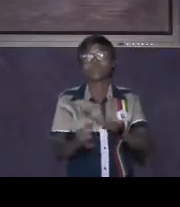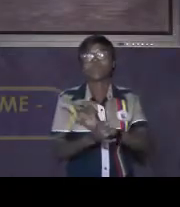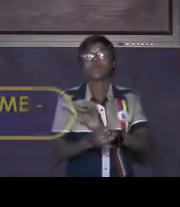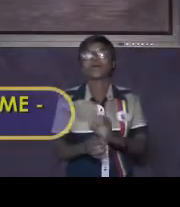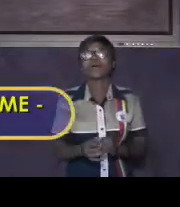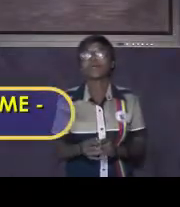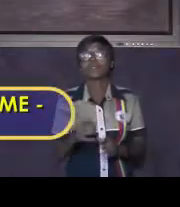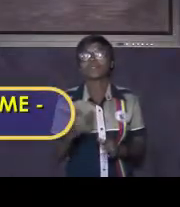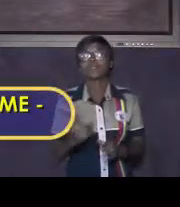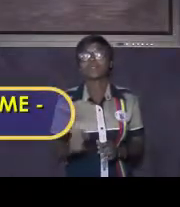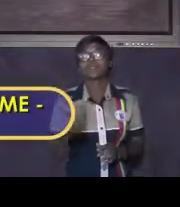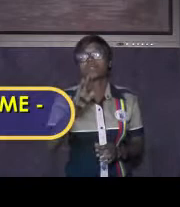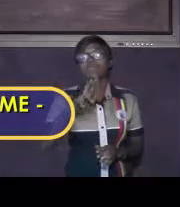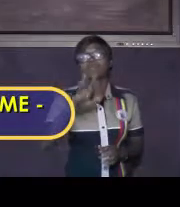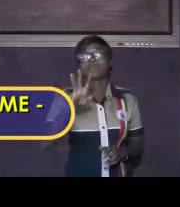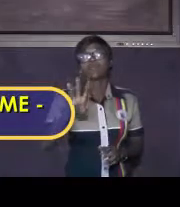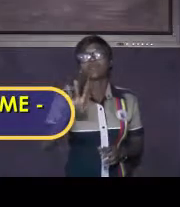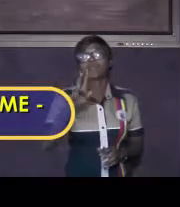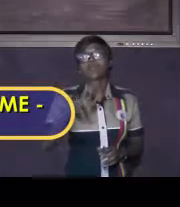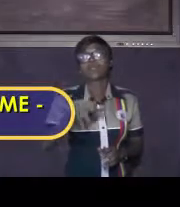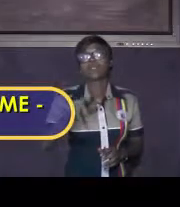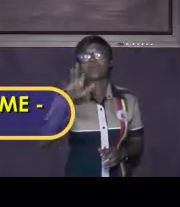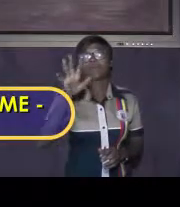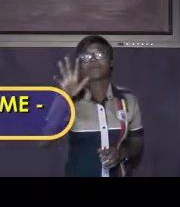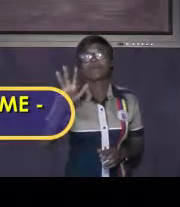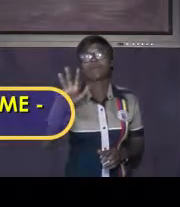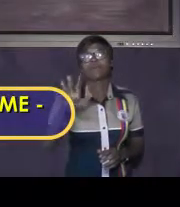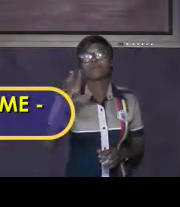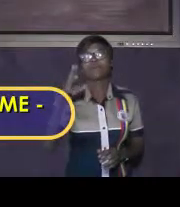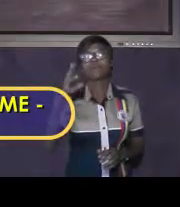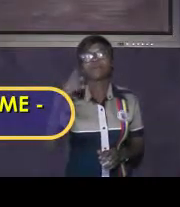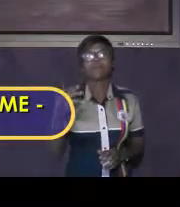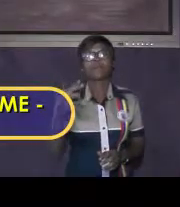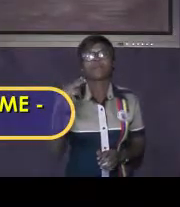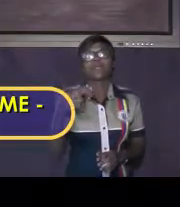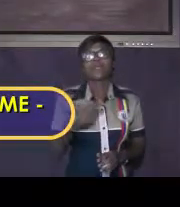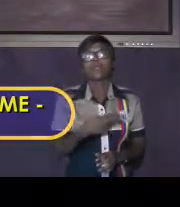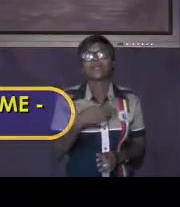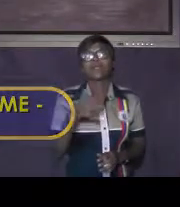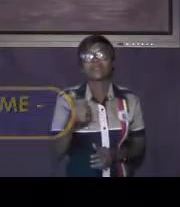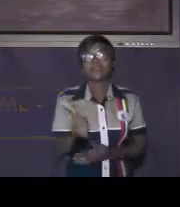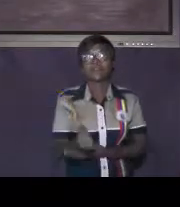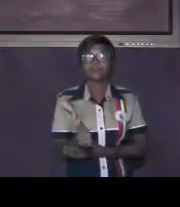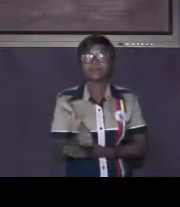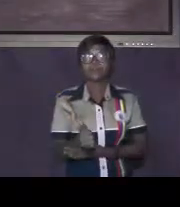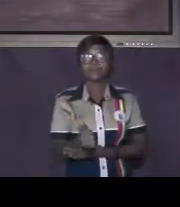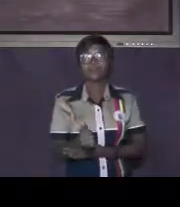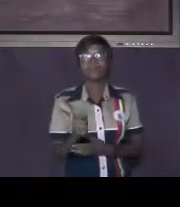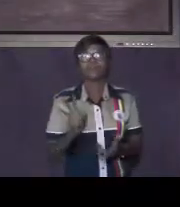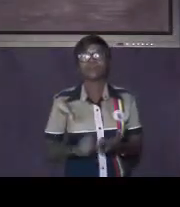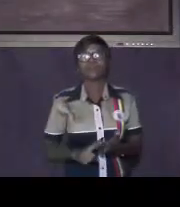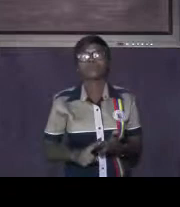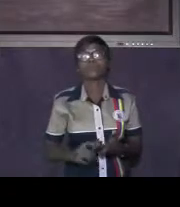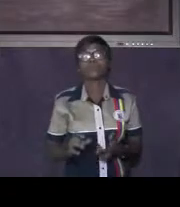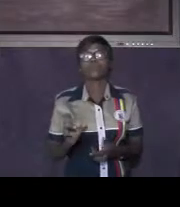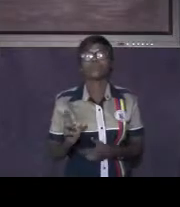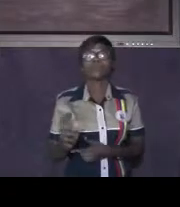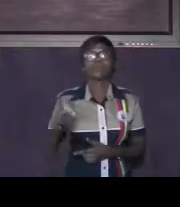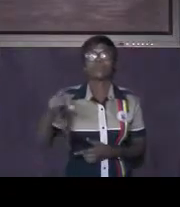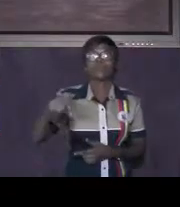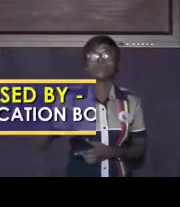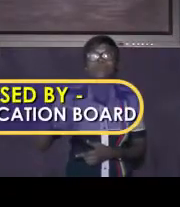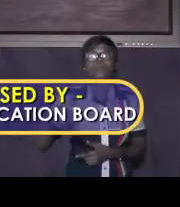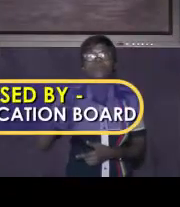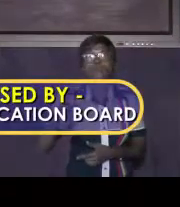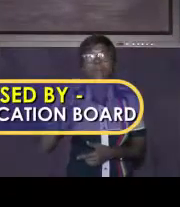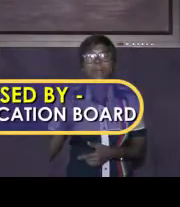convert 35 hectares to square meter. Imagine that somebody wants to buy some parcels of land and he wants to buy